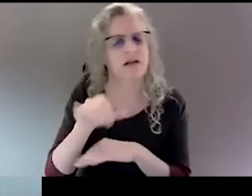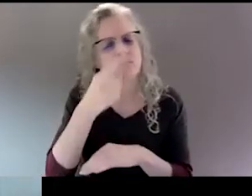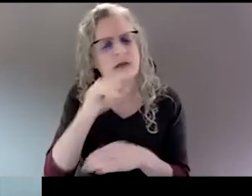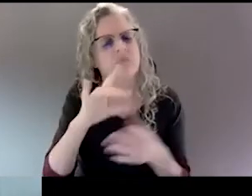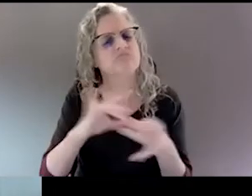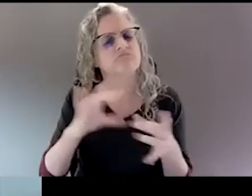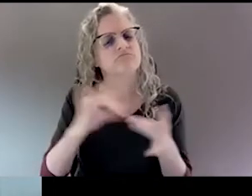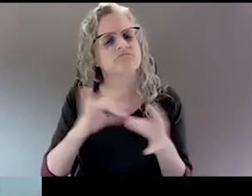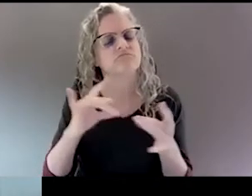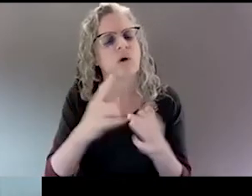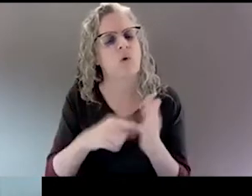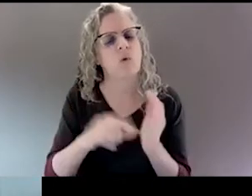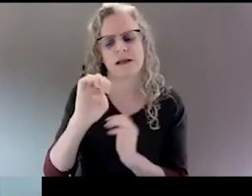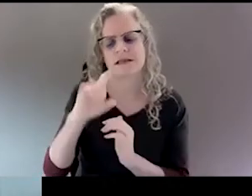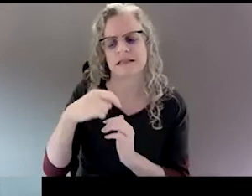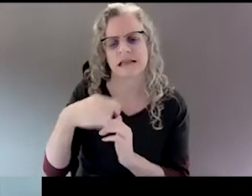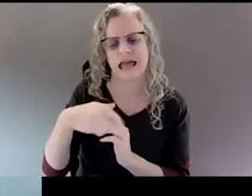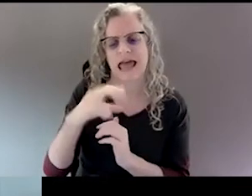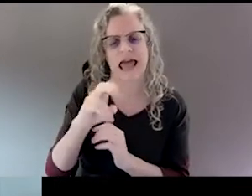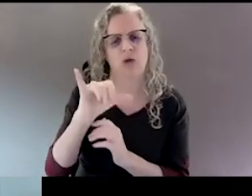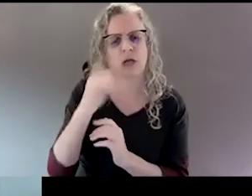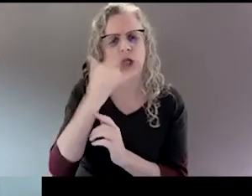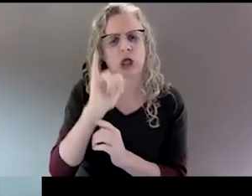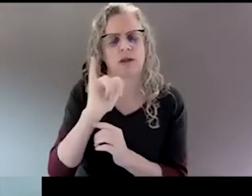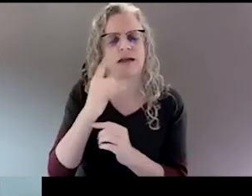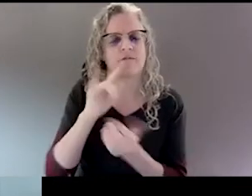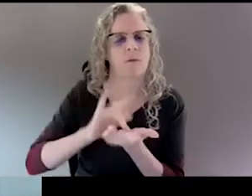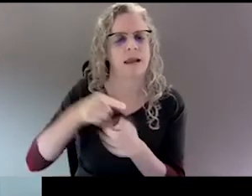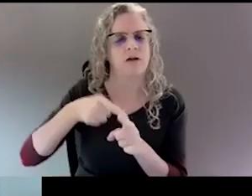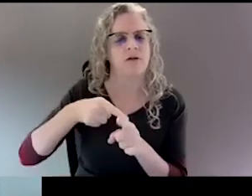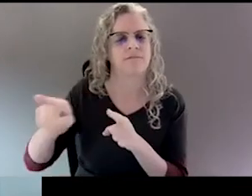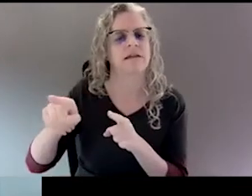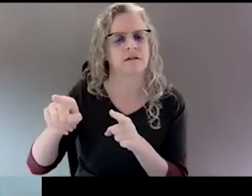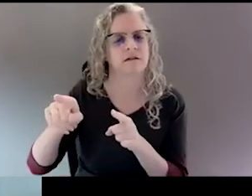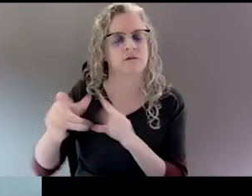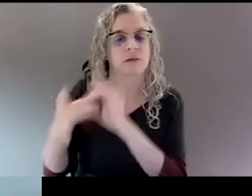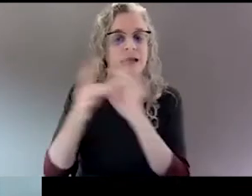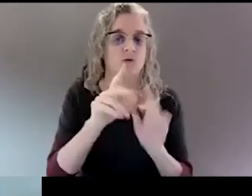look like in the medical field with respect to people with disabilities?